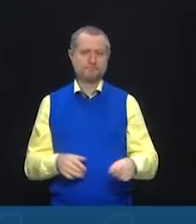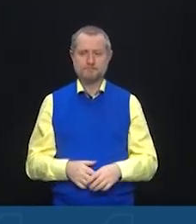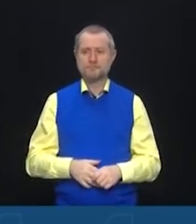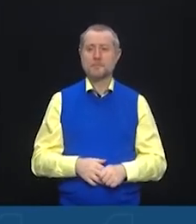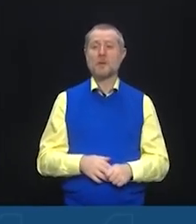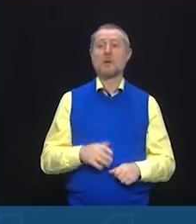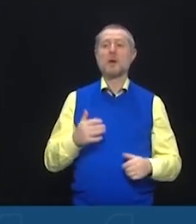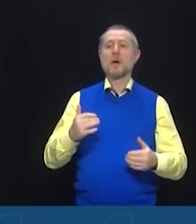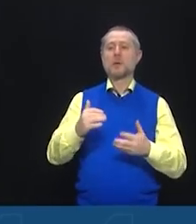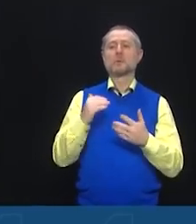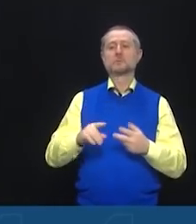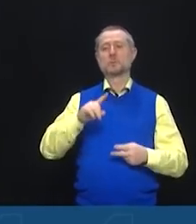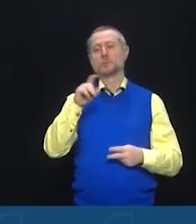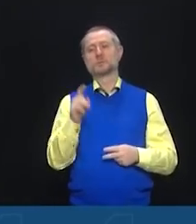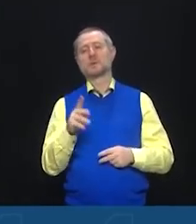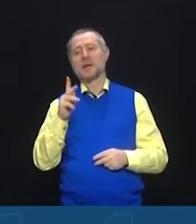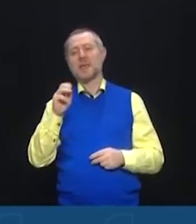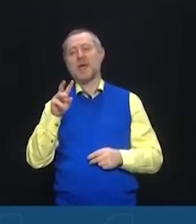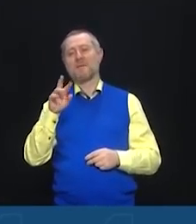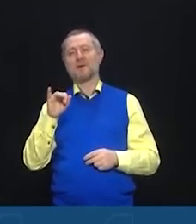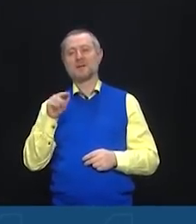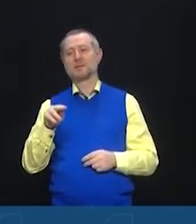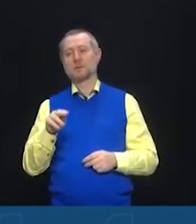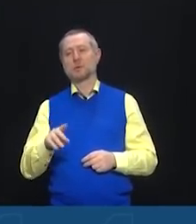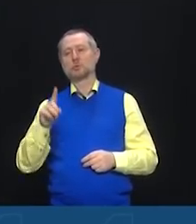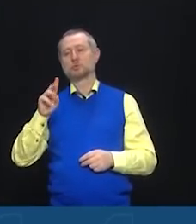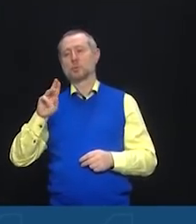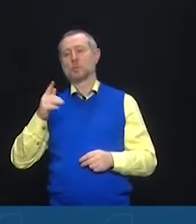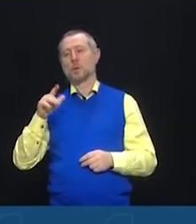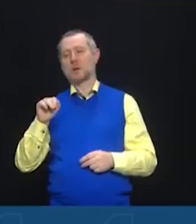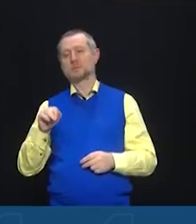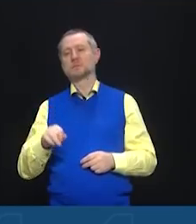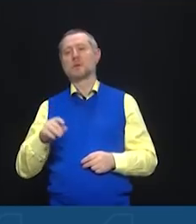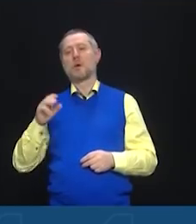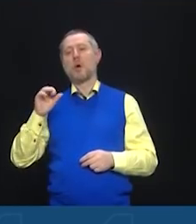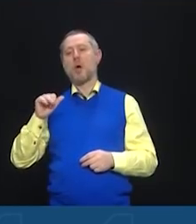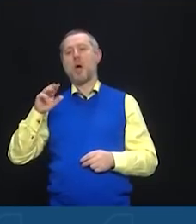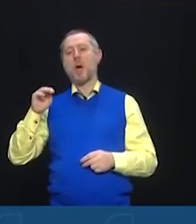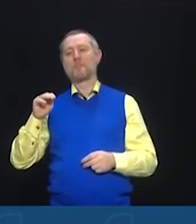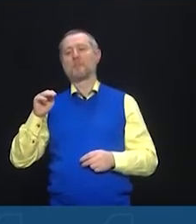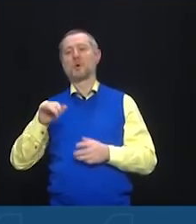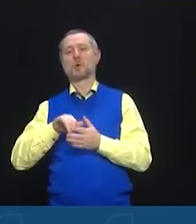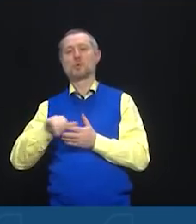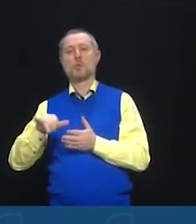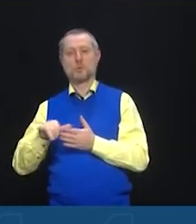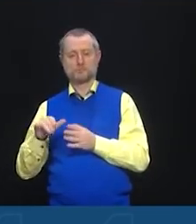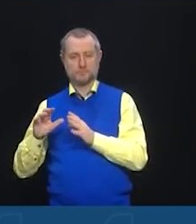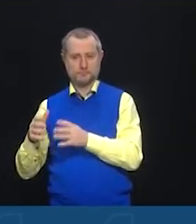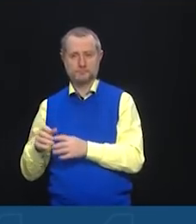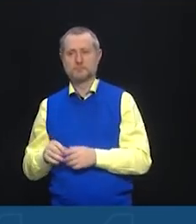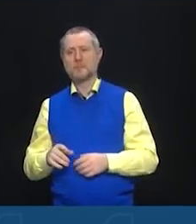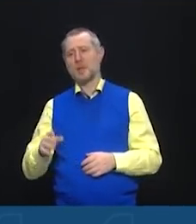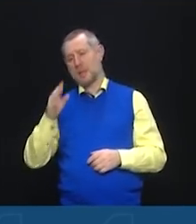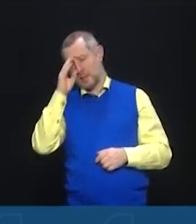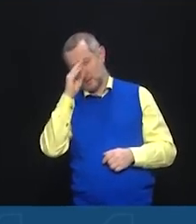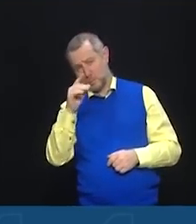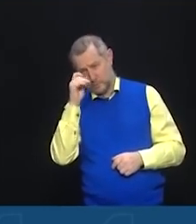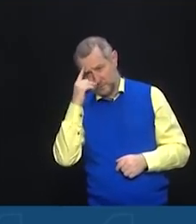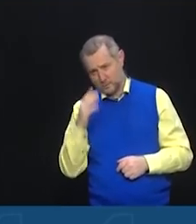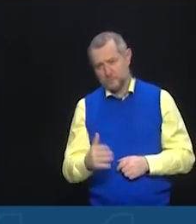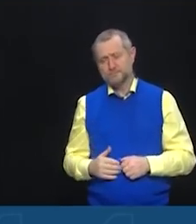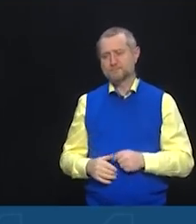question comes from Kevin Dugan of AM New York Metro. Kevin, your mic is open. Hi, Governor. How are you? Good, Kevin, how are